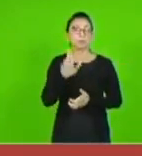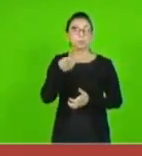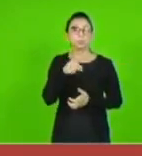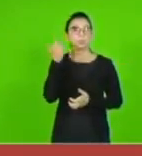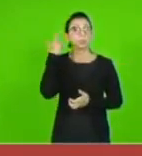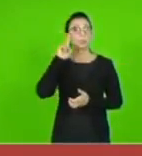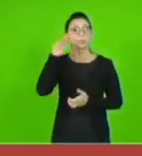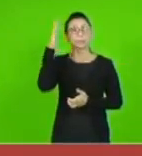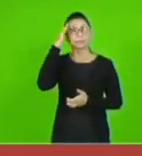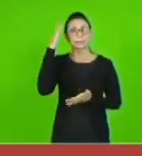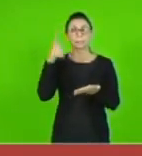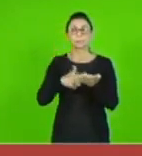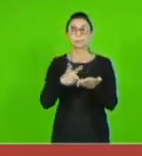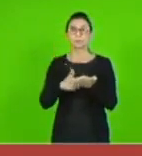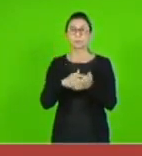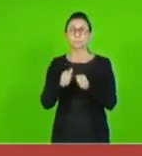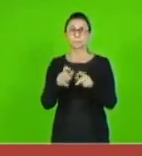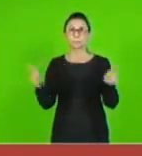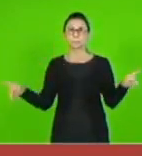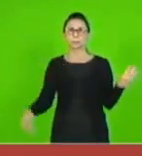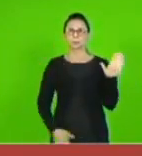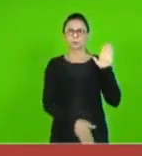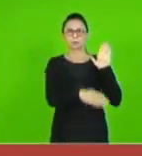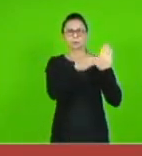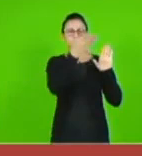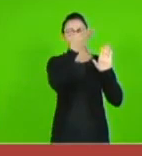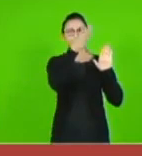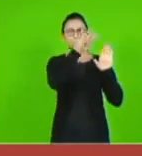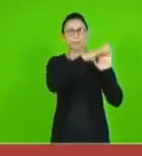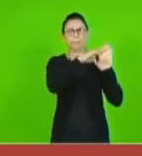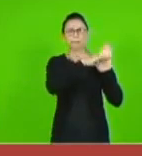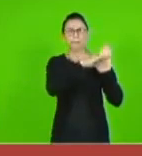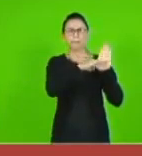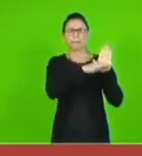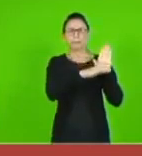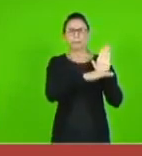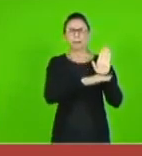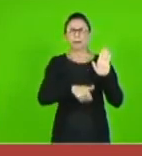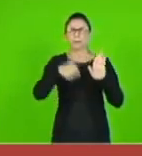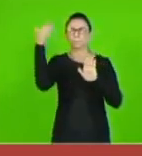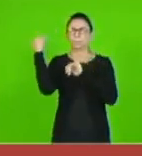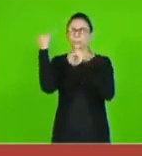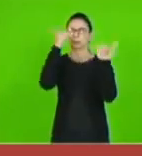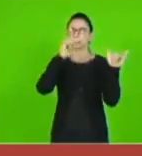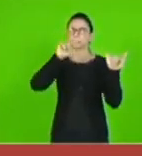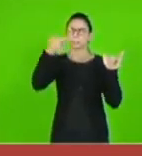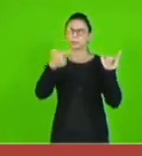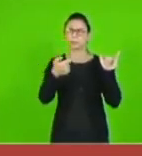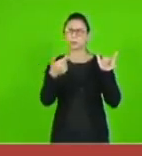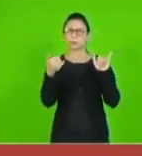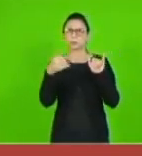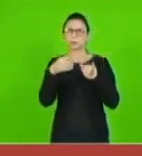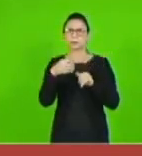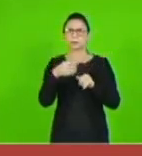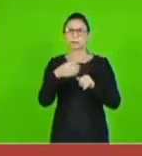understand the book. We can't think of it reasonably. We have to think of it through the eyes of the Lord.